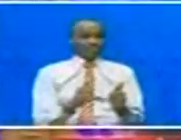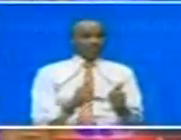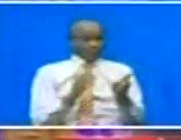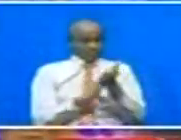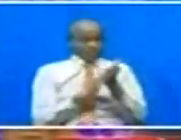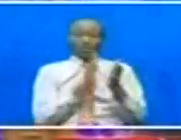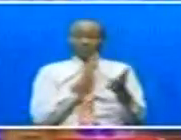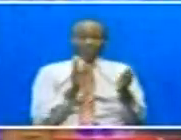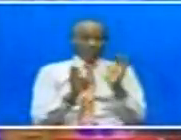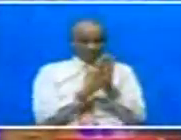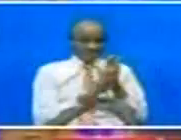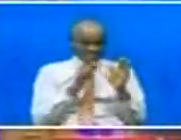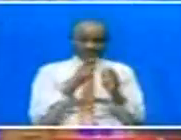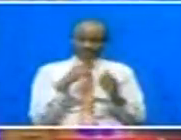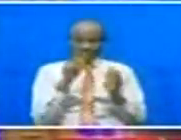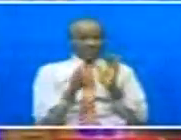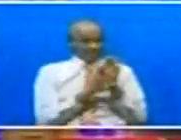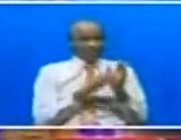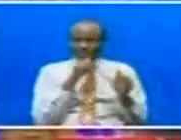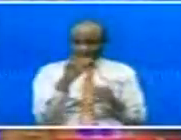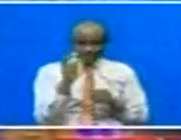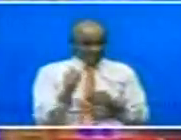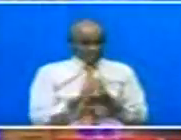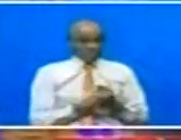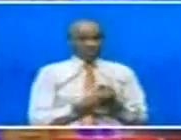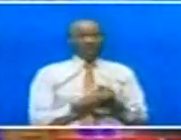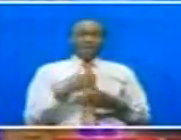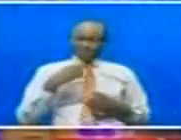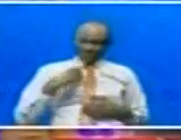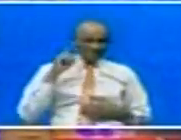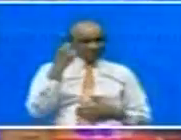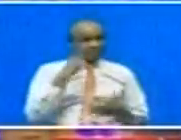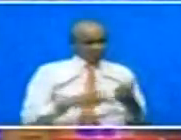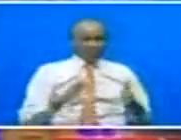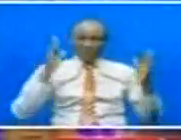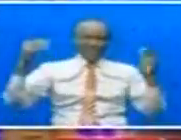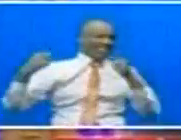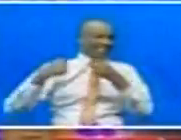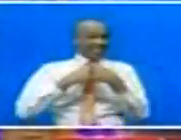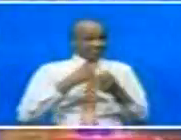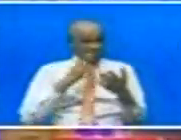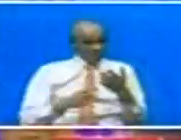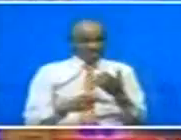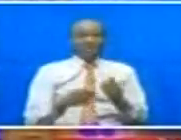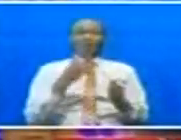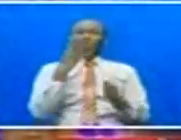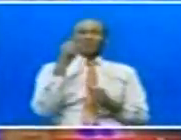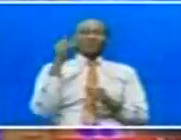bill. First and foremost, my biggest challenge is on this allocation of 45%.